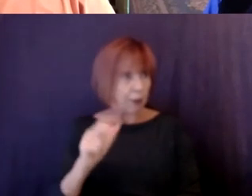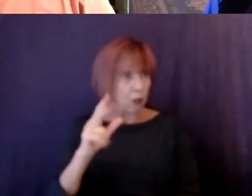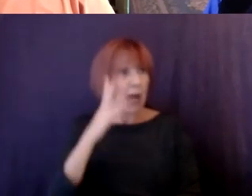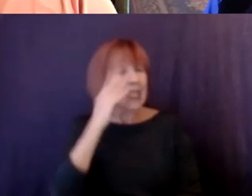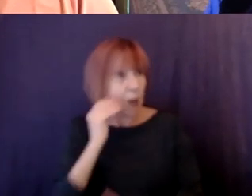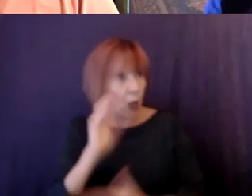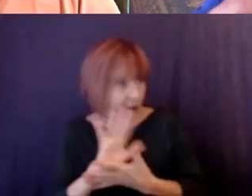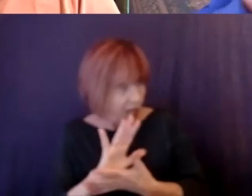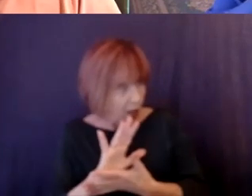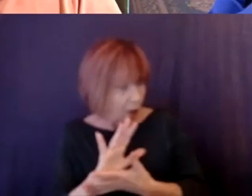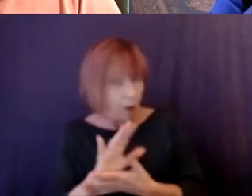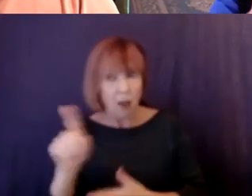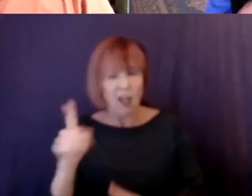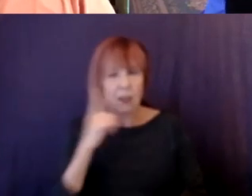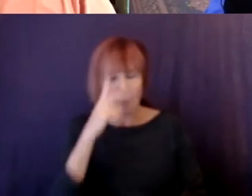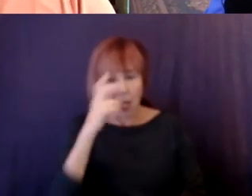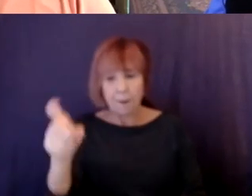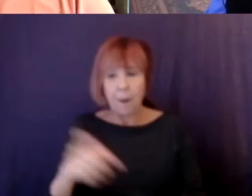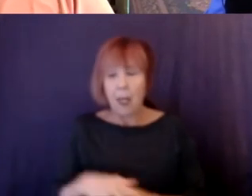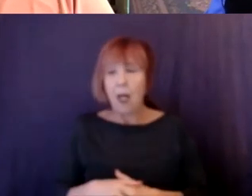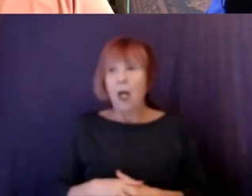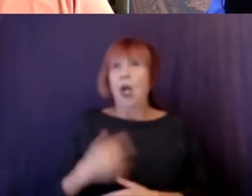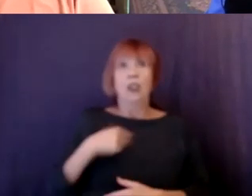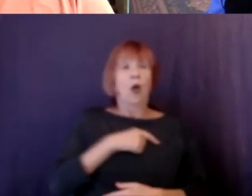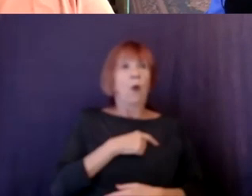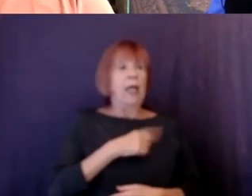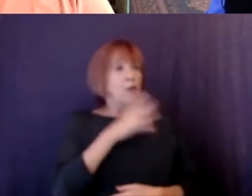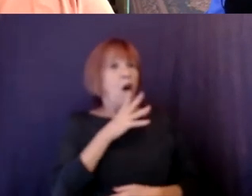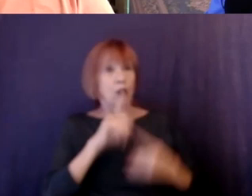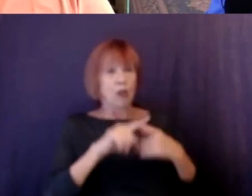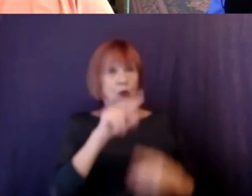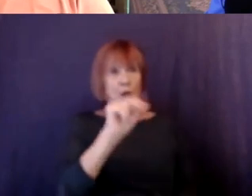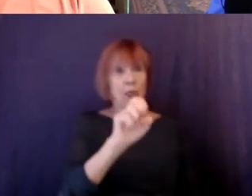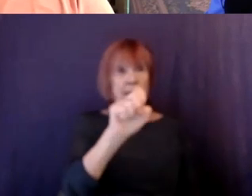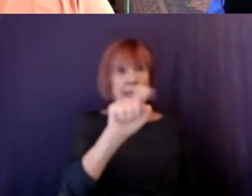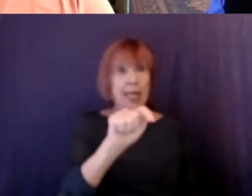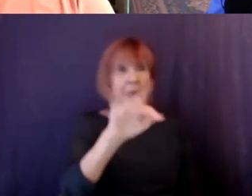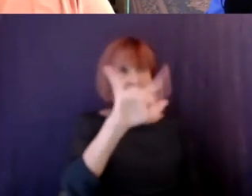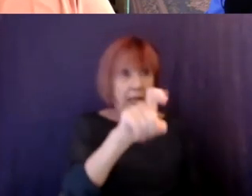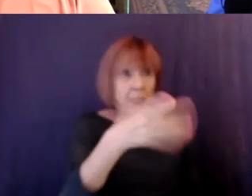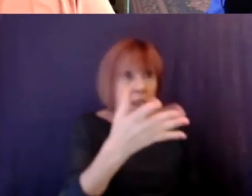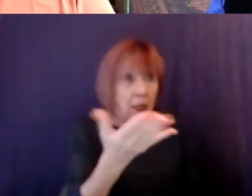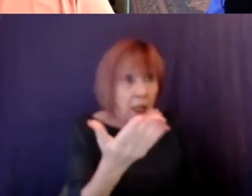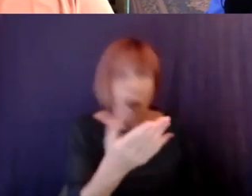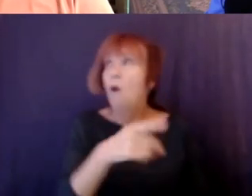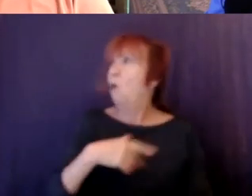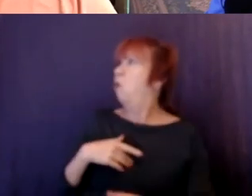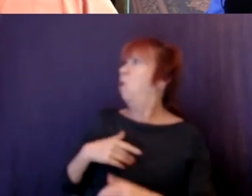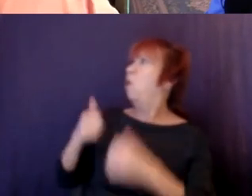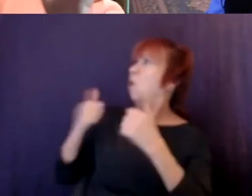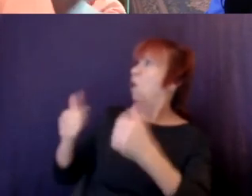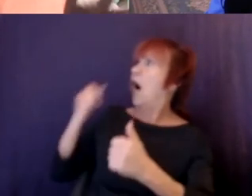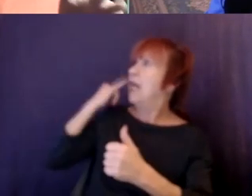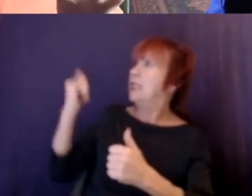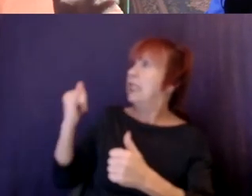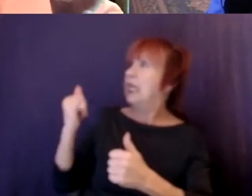And we basically talked to Netflix about it. They said, what a great idea. And we had a little